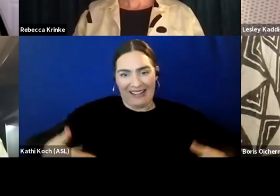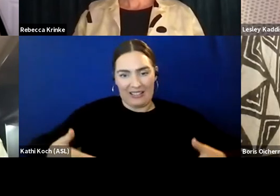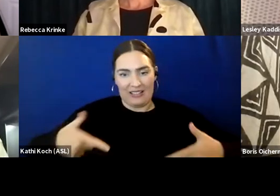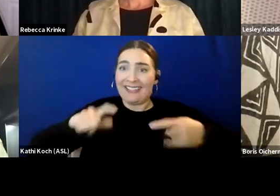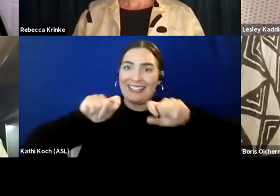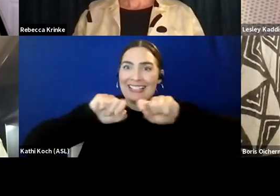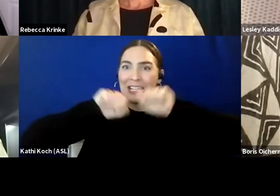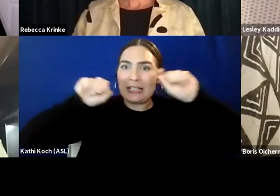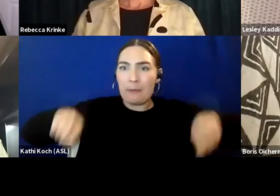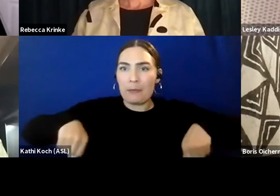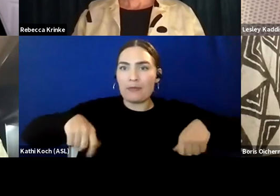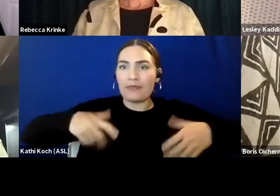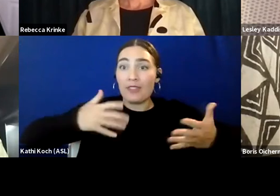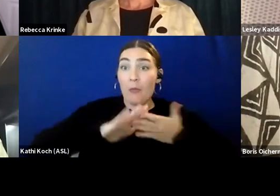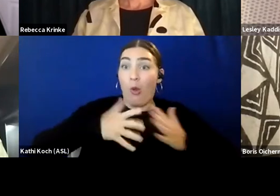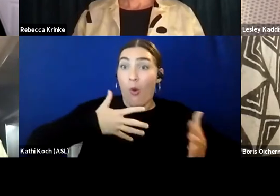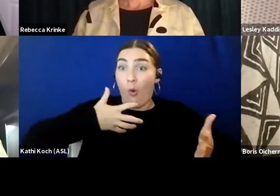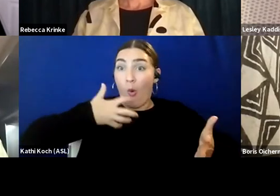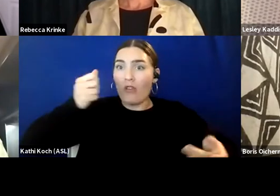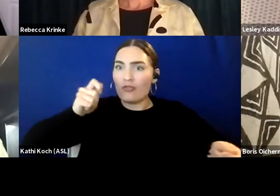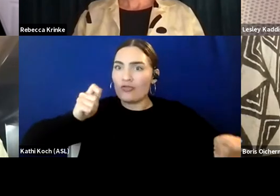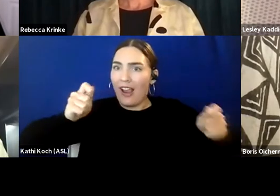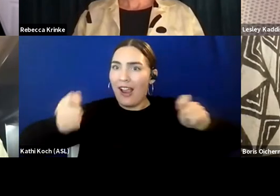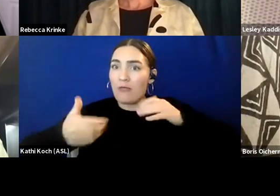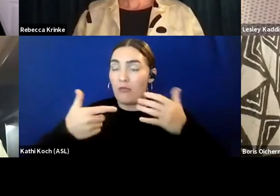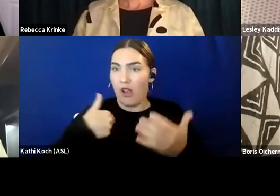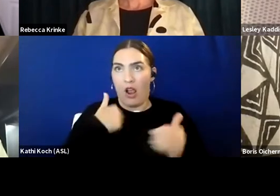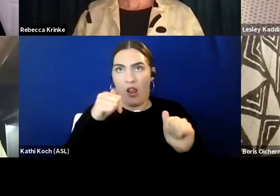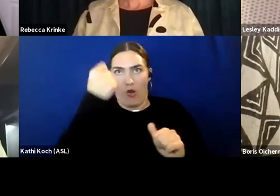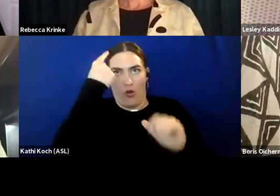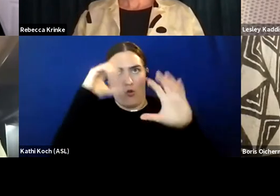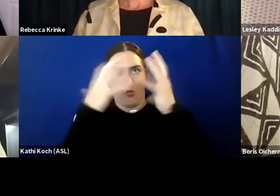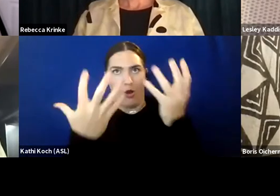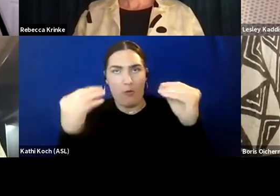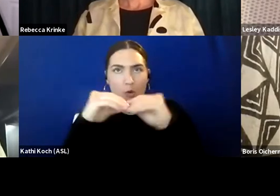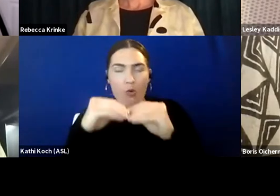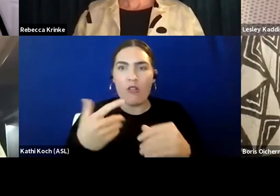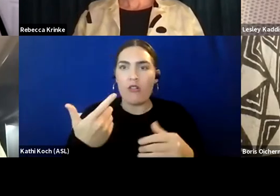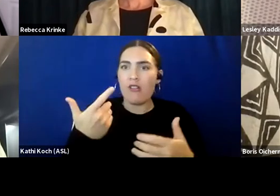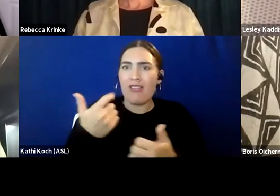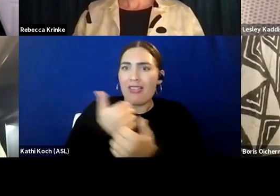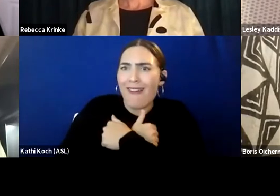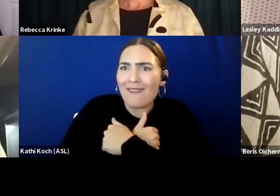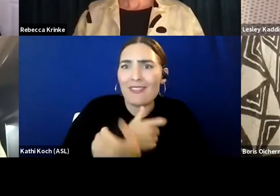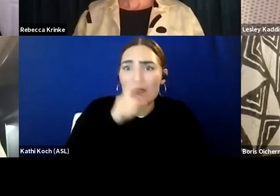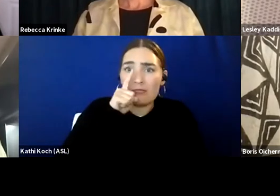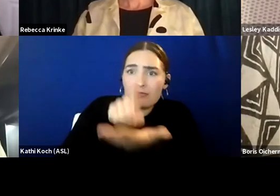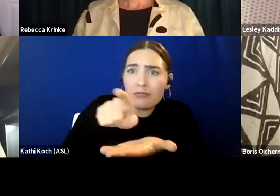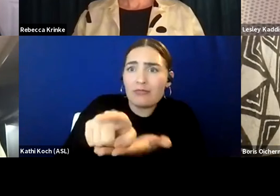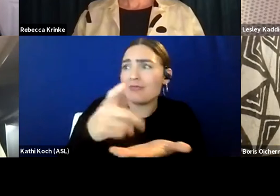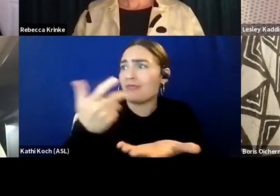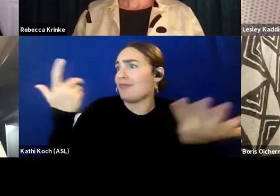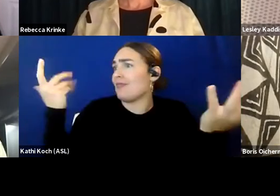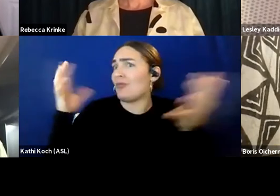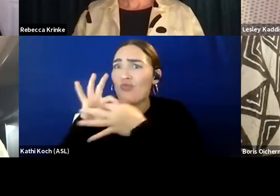the process, how much I understand the world, my relationships, love, you know, how many galleries, how